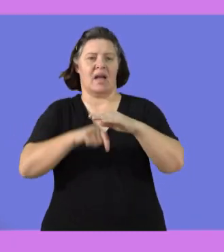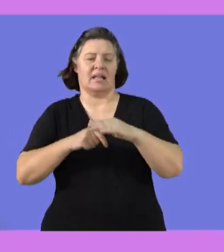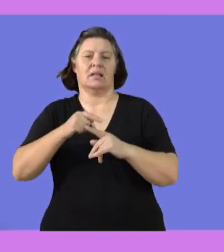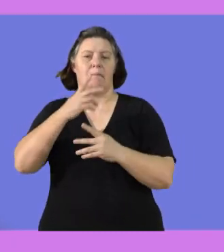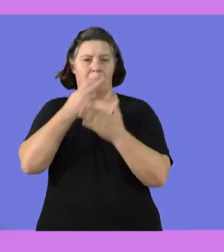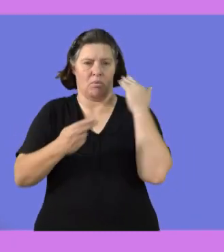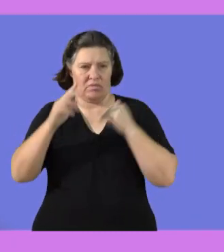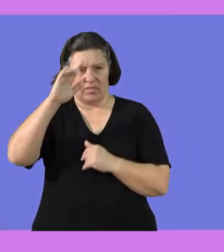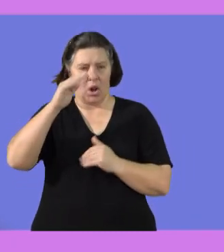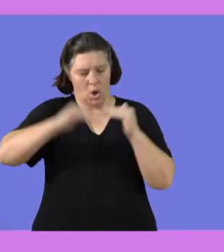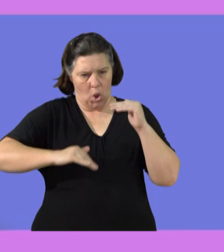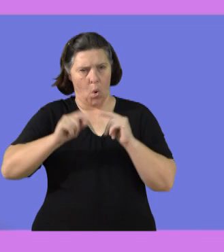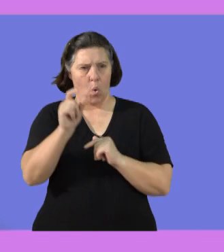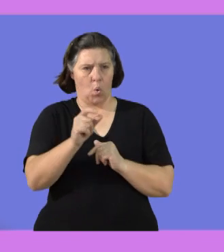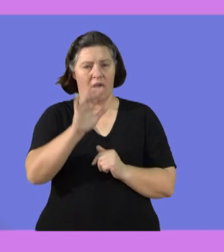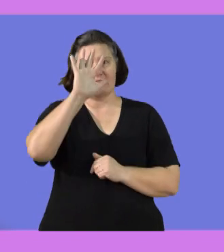lowest common multiple. So